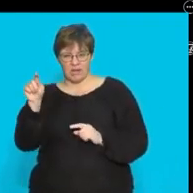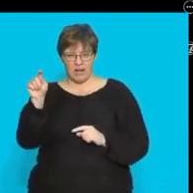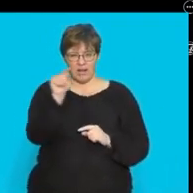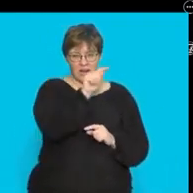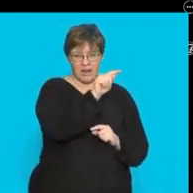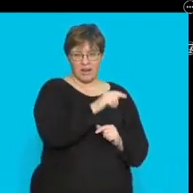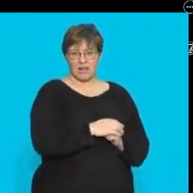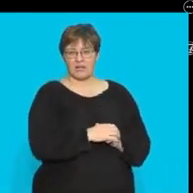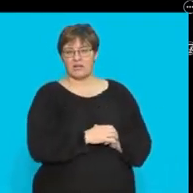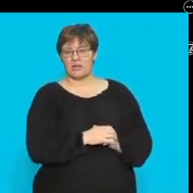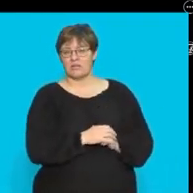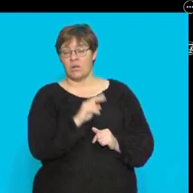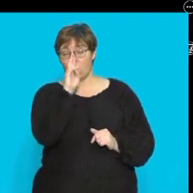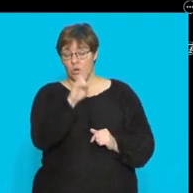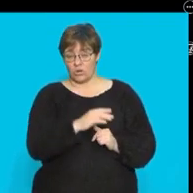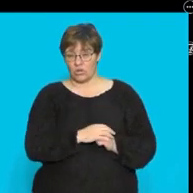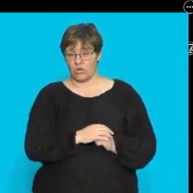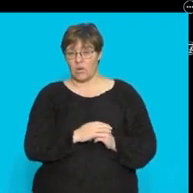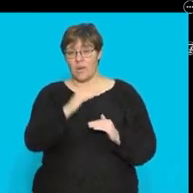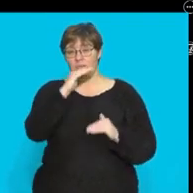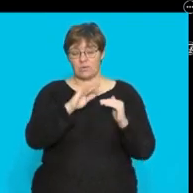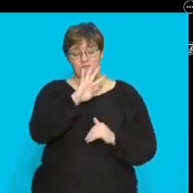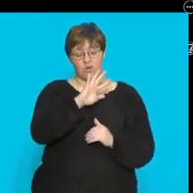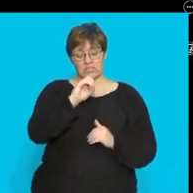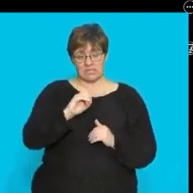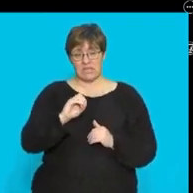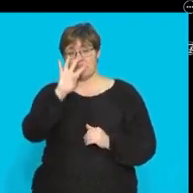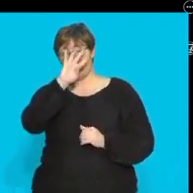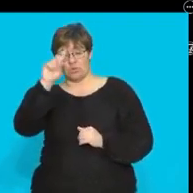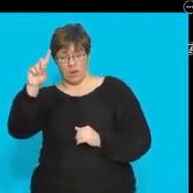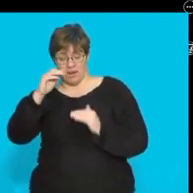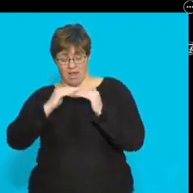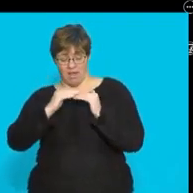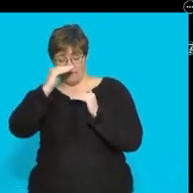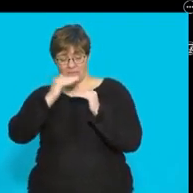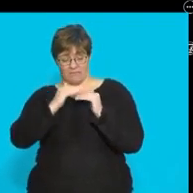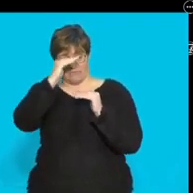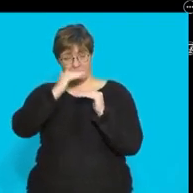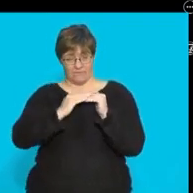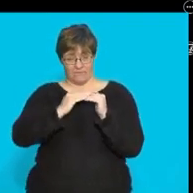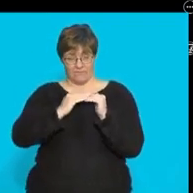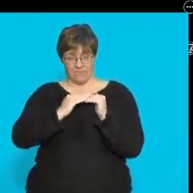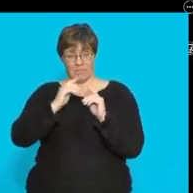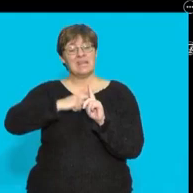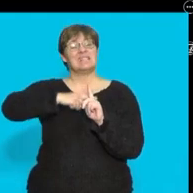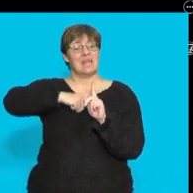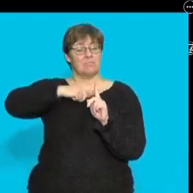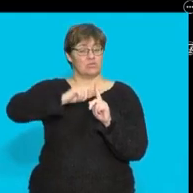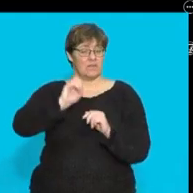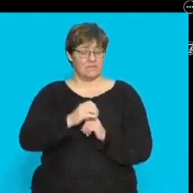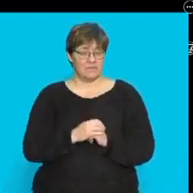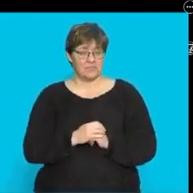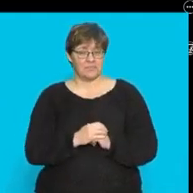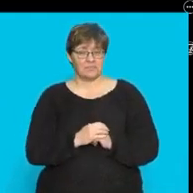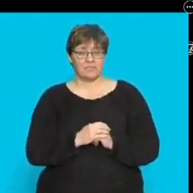make sure, now look guys, it's between 40 and 41. That is your temperature. So you're going